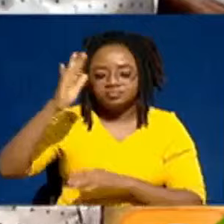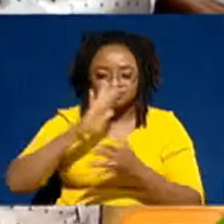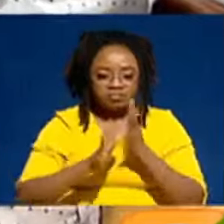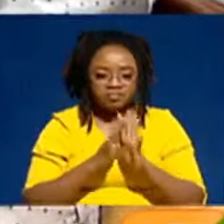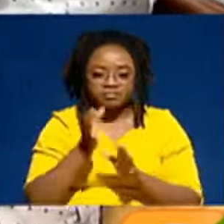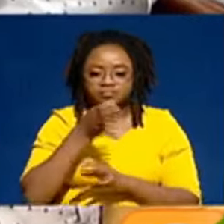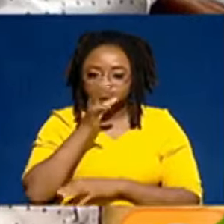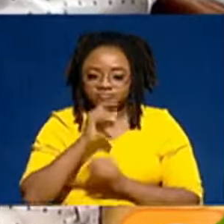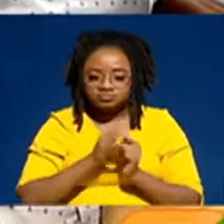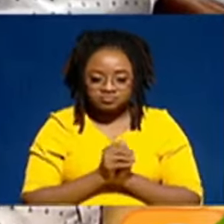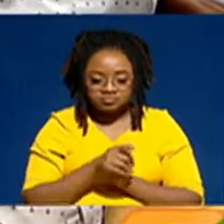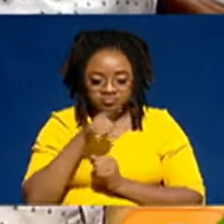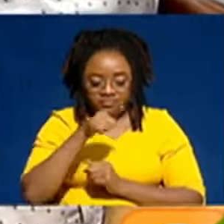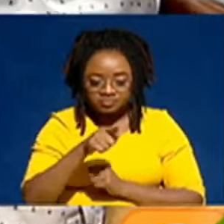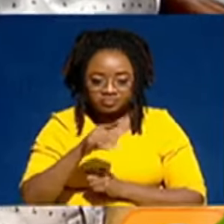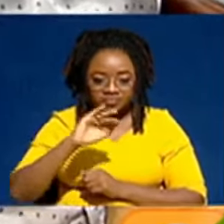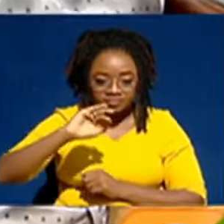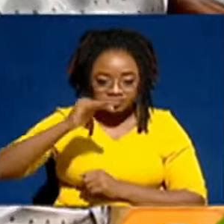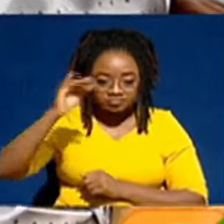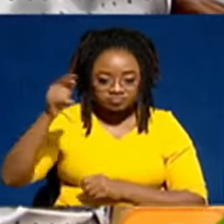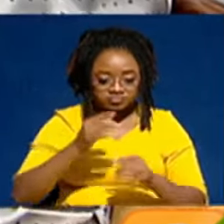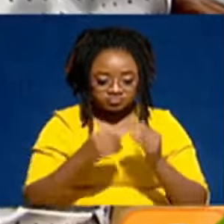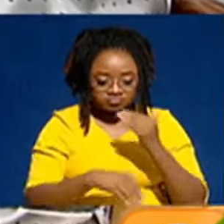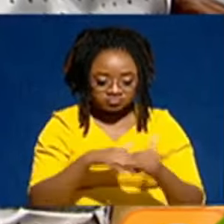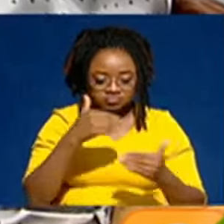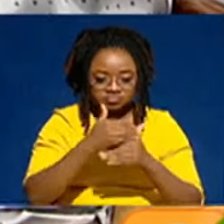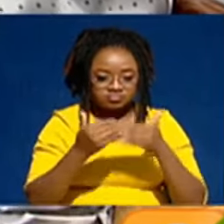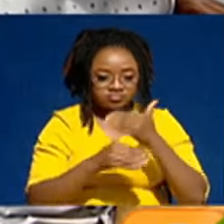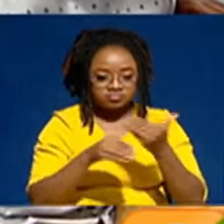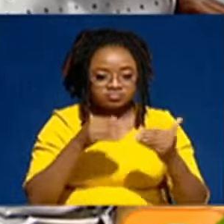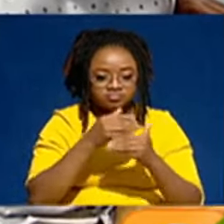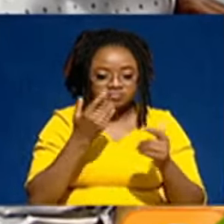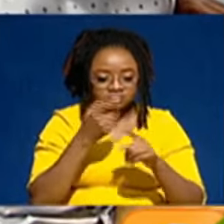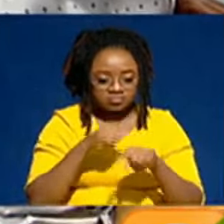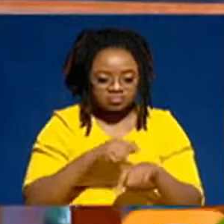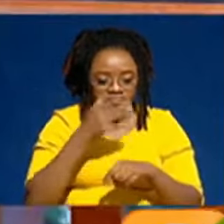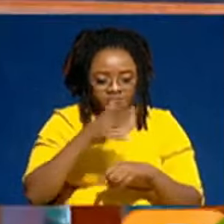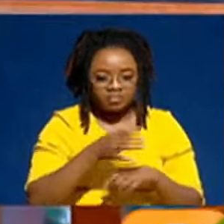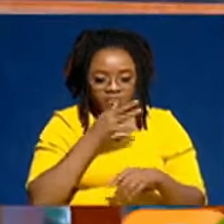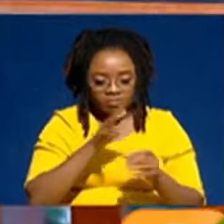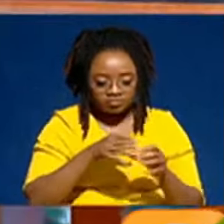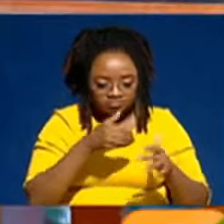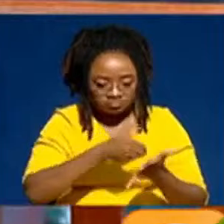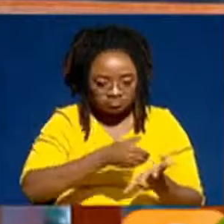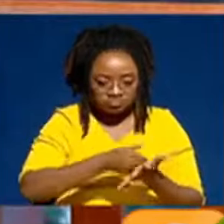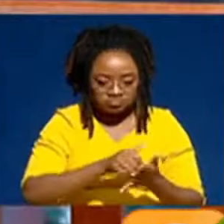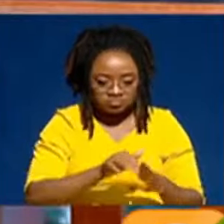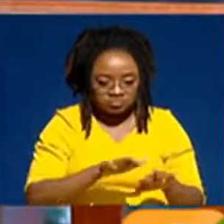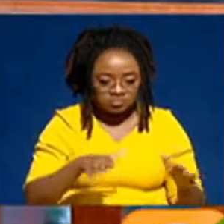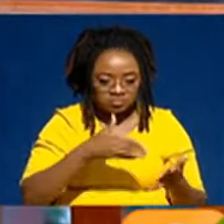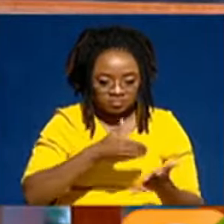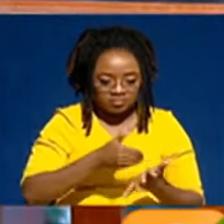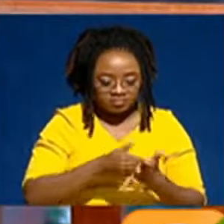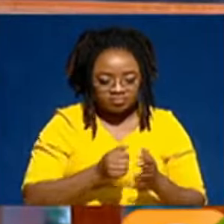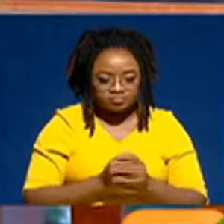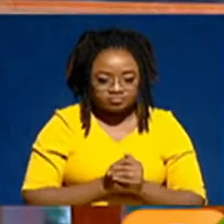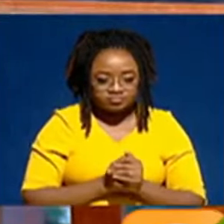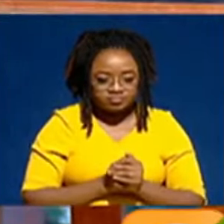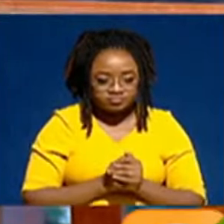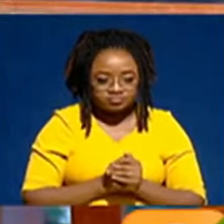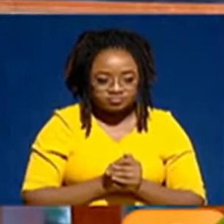was built on a swamp. Yes. Remember? Now, yes. Then finally, this is the third cycle